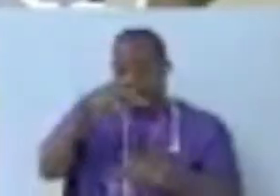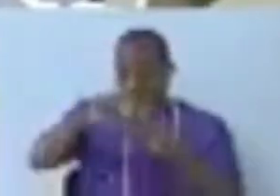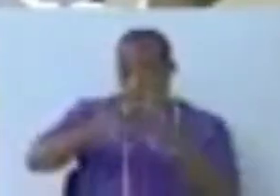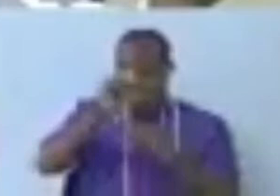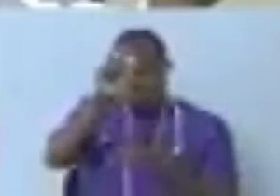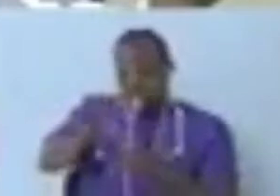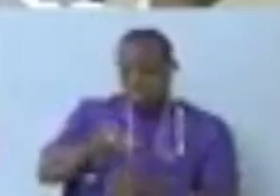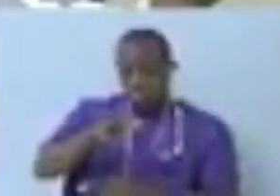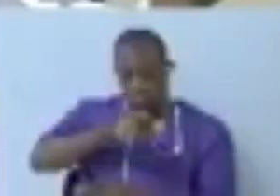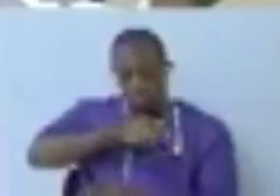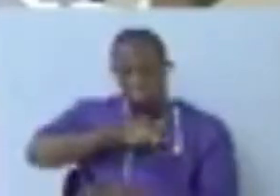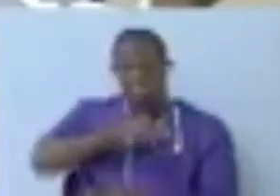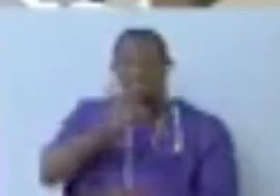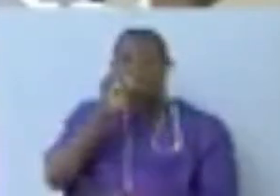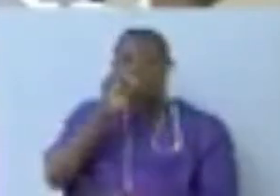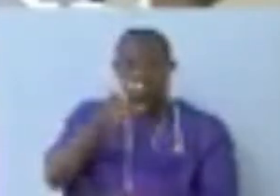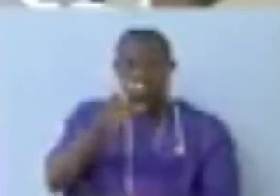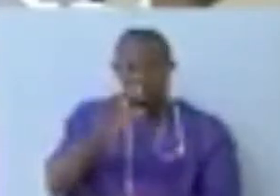He said,